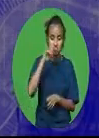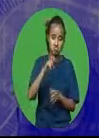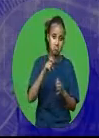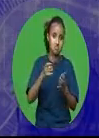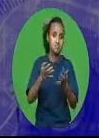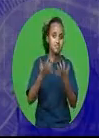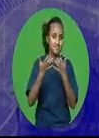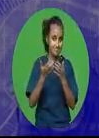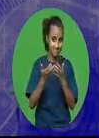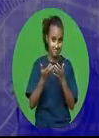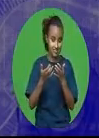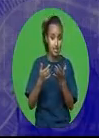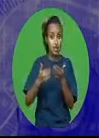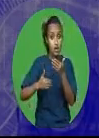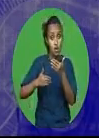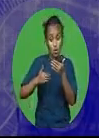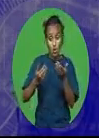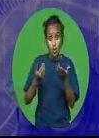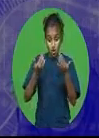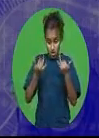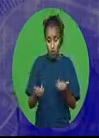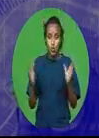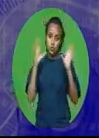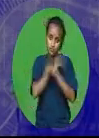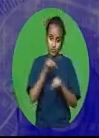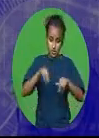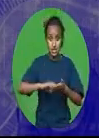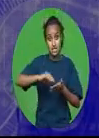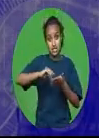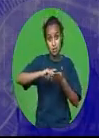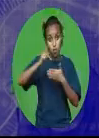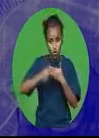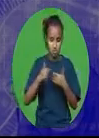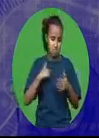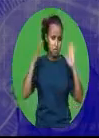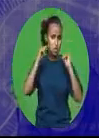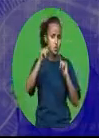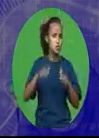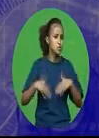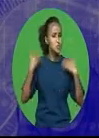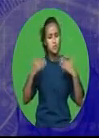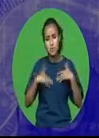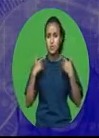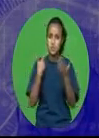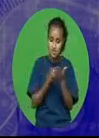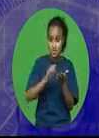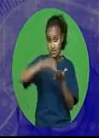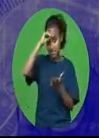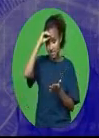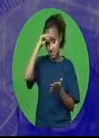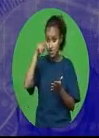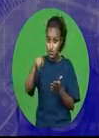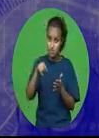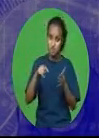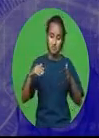lesson. Well, we have come to the end of this program. I hope you have enjoyed learning the lesson as much as I